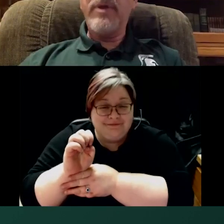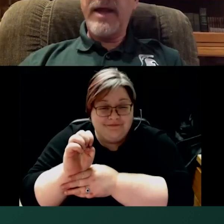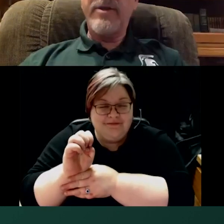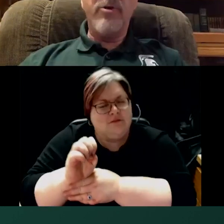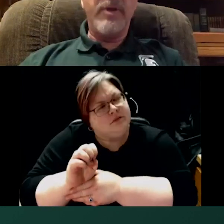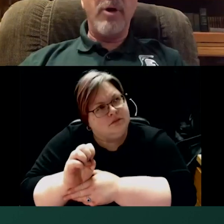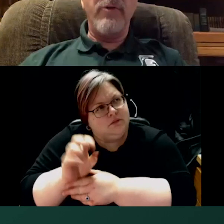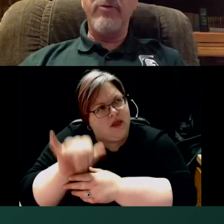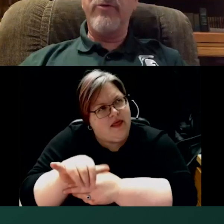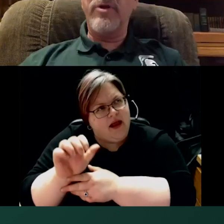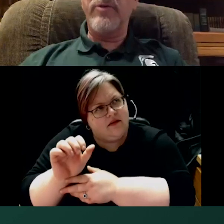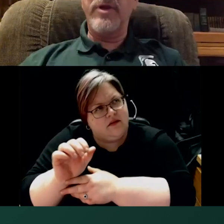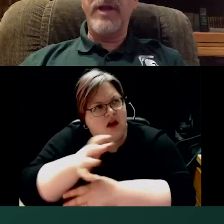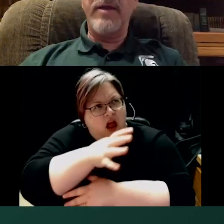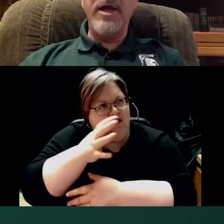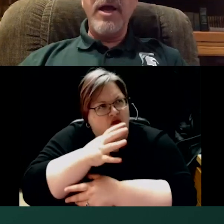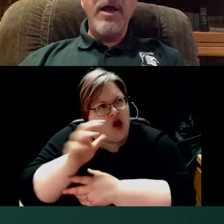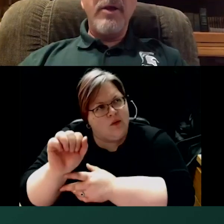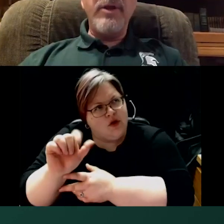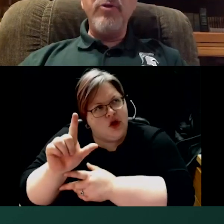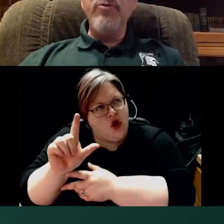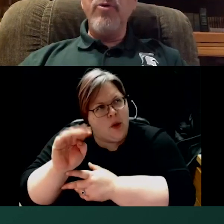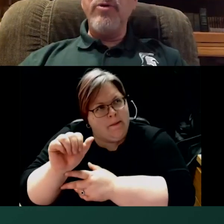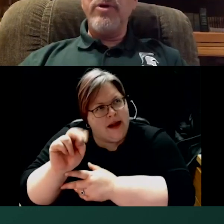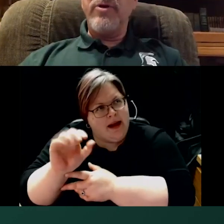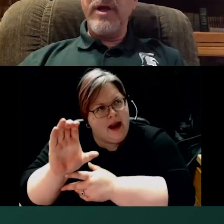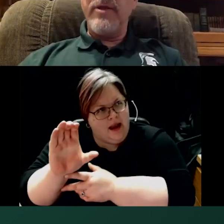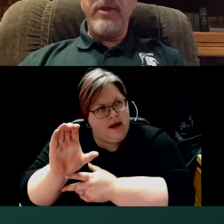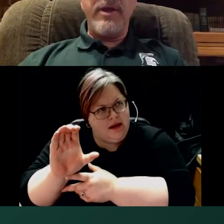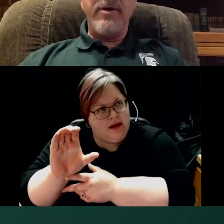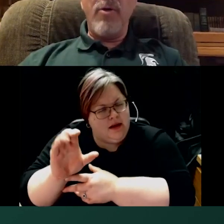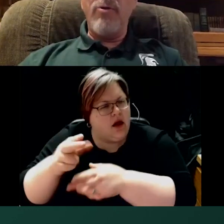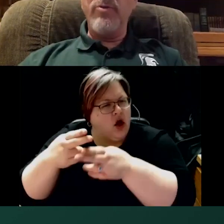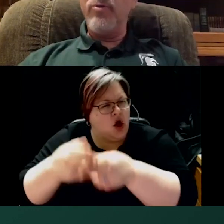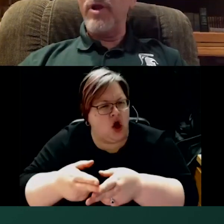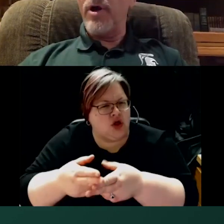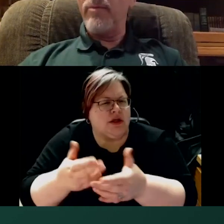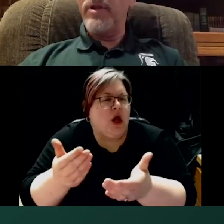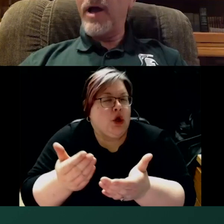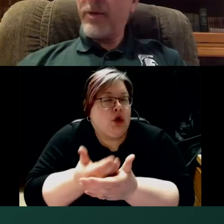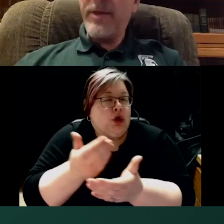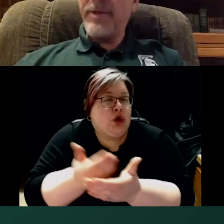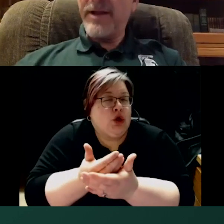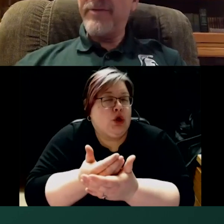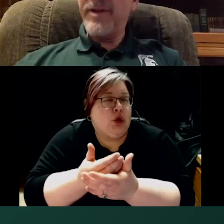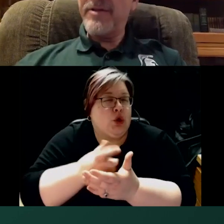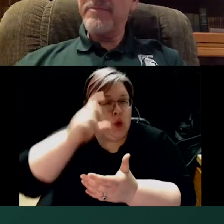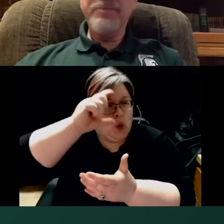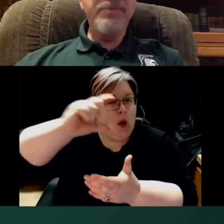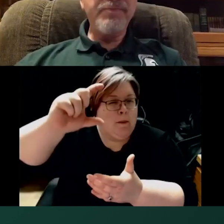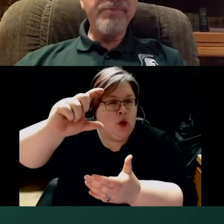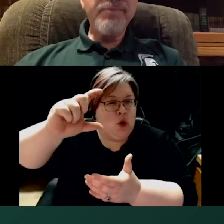the almanac I took this out of refers to this as the new moon in the old moon's arms. I thought that was kind of